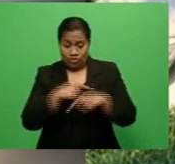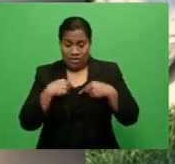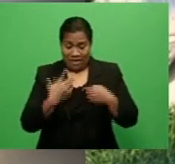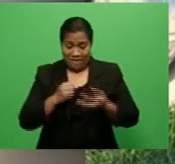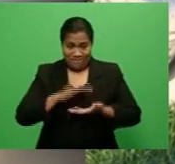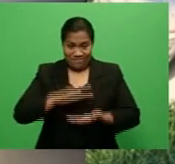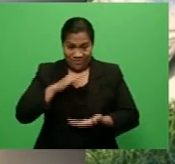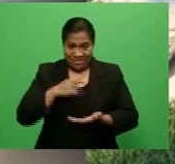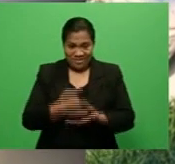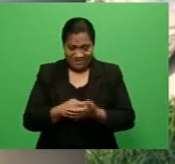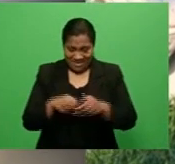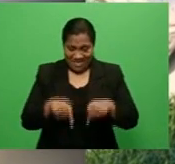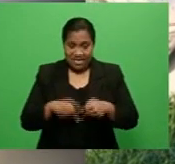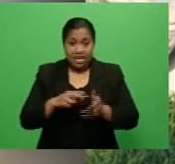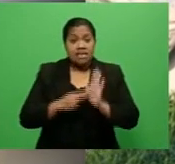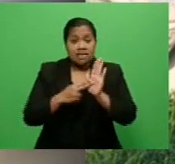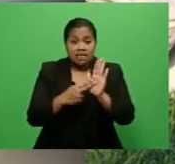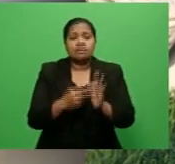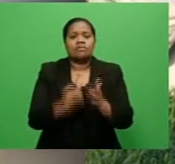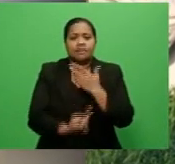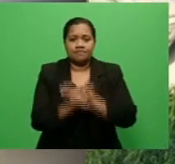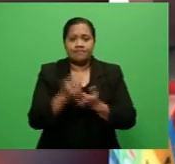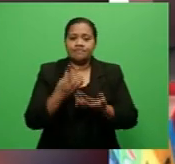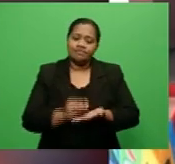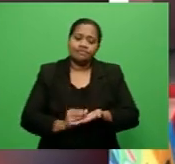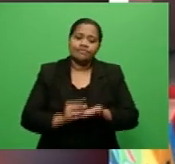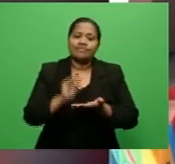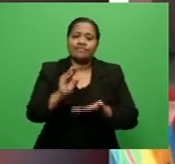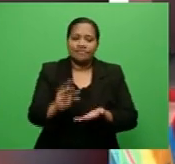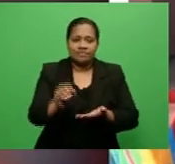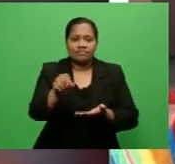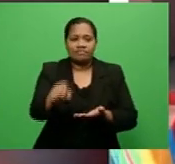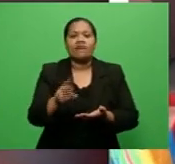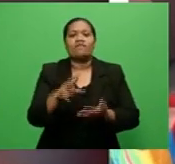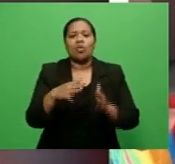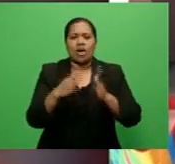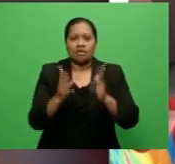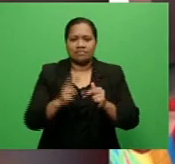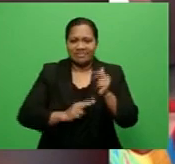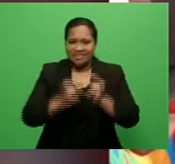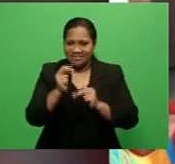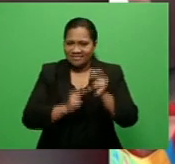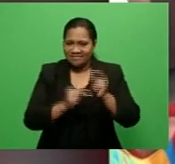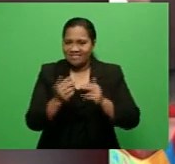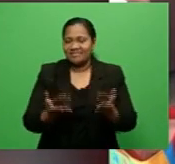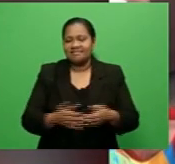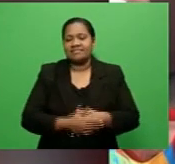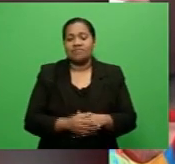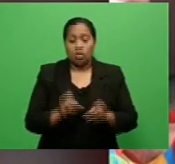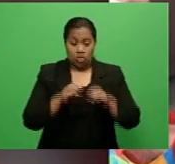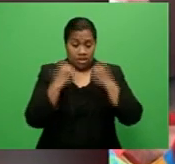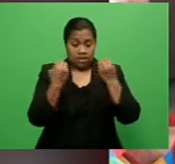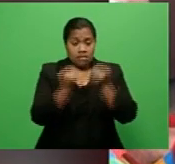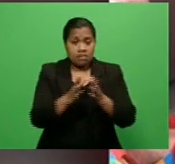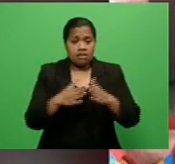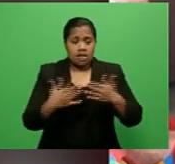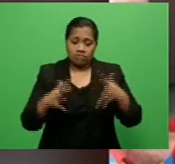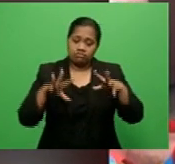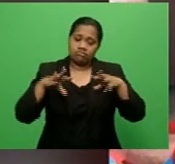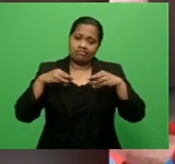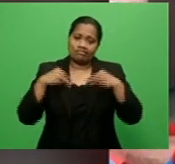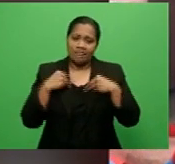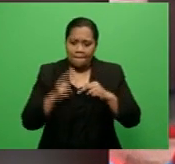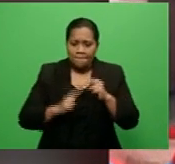in Nandi goes to Pinyana's house building also. The organization is also accepting